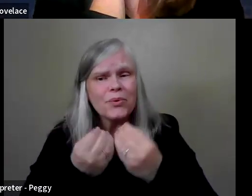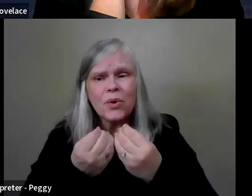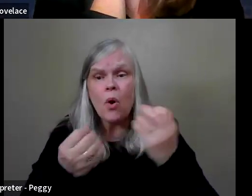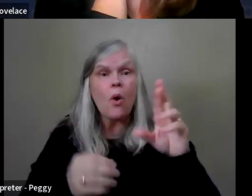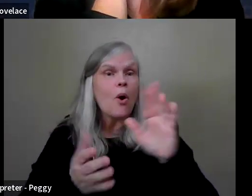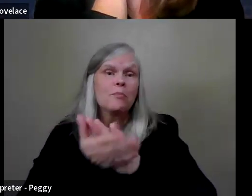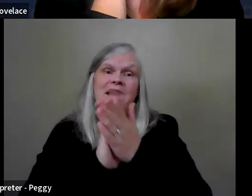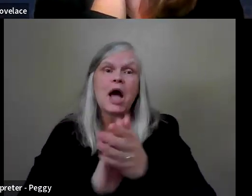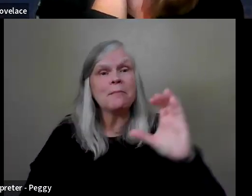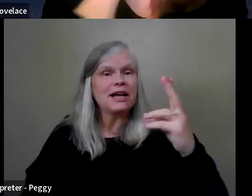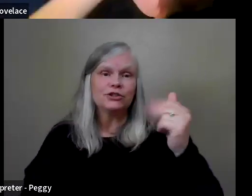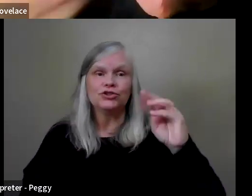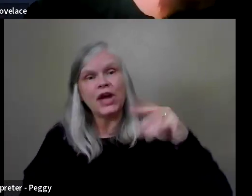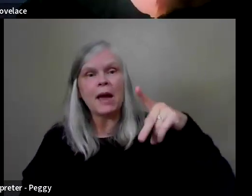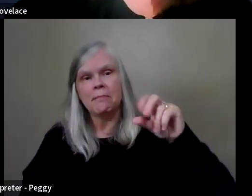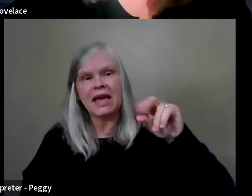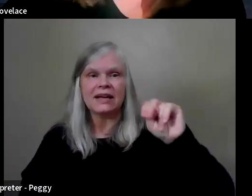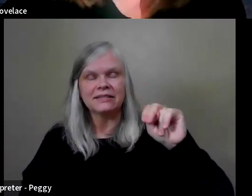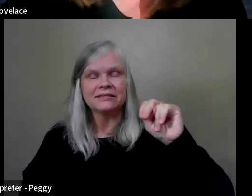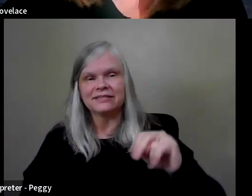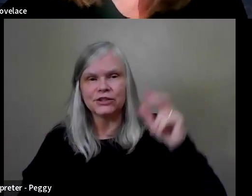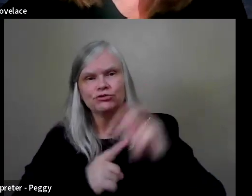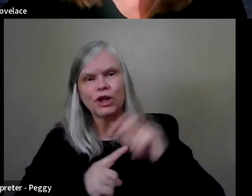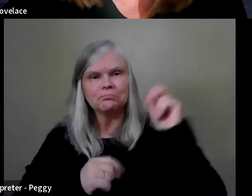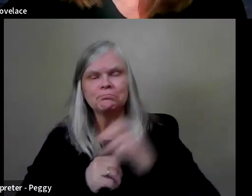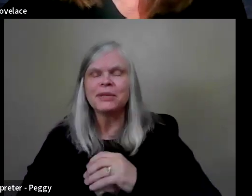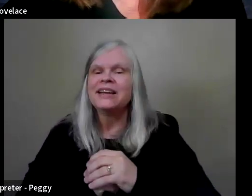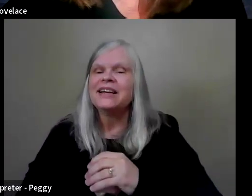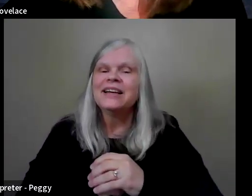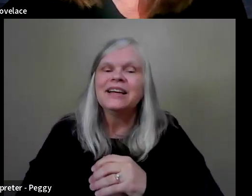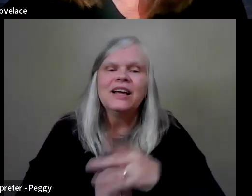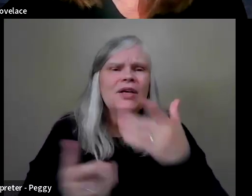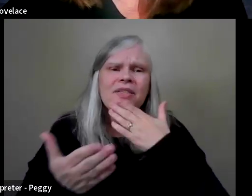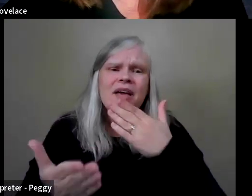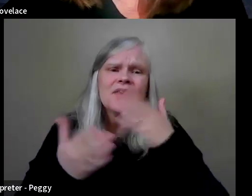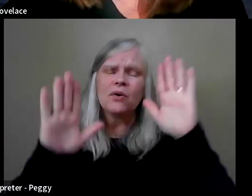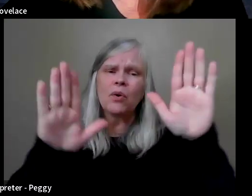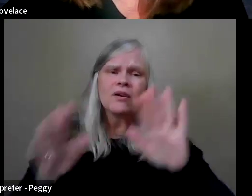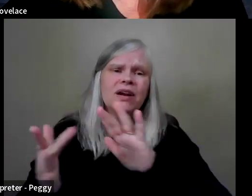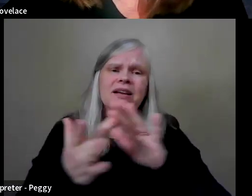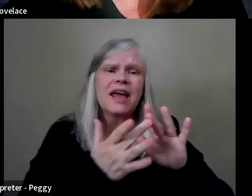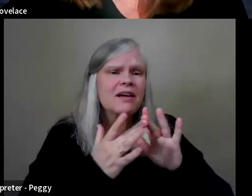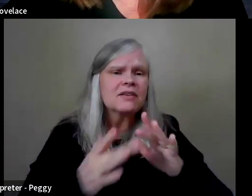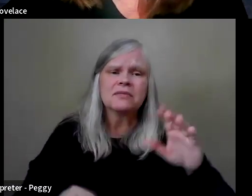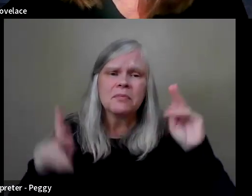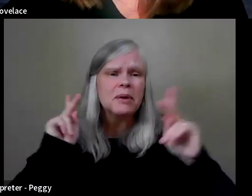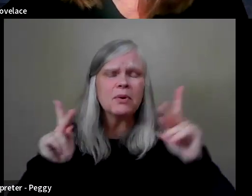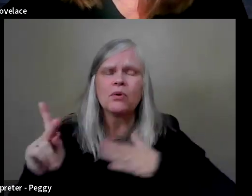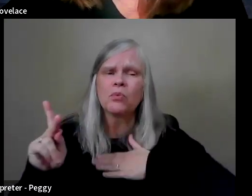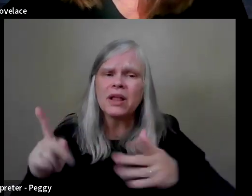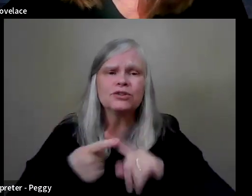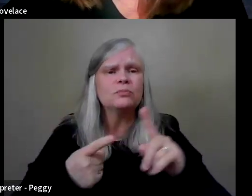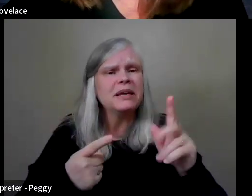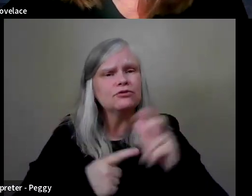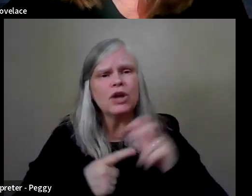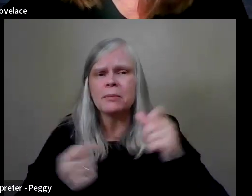becoming a champion. So yeah, thanks, Julie. We're really thankful for such a great network of champions and partner